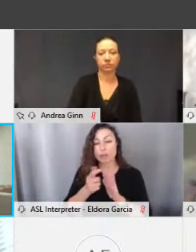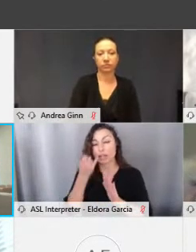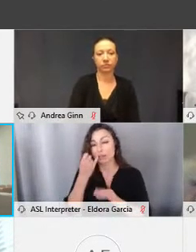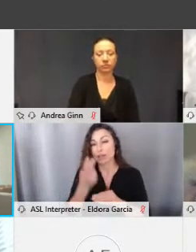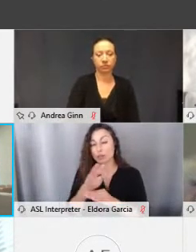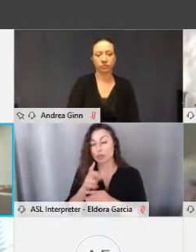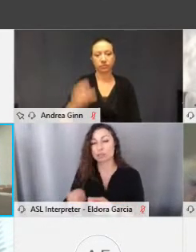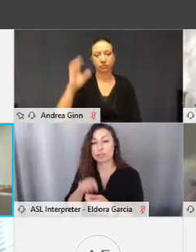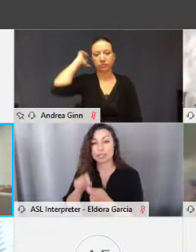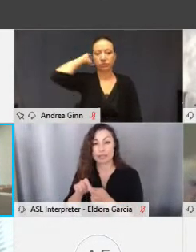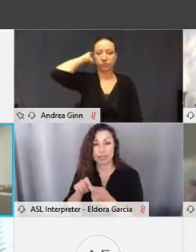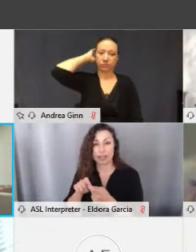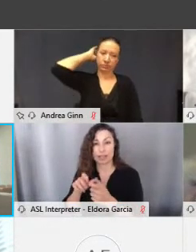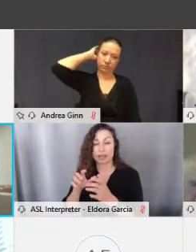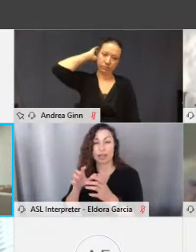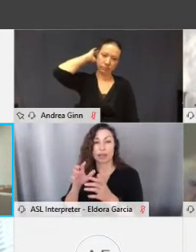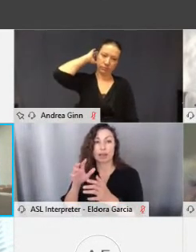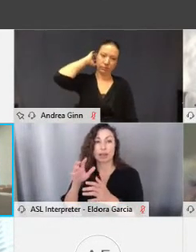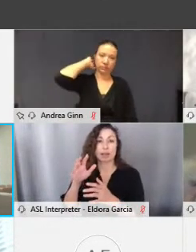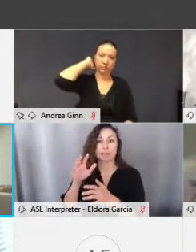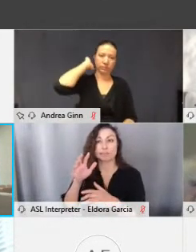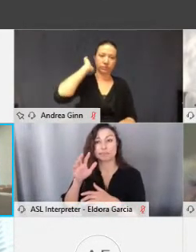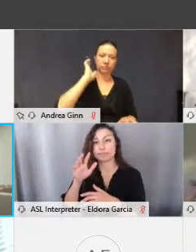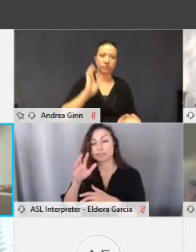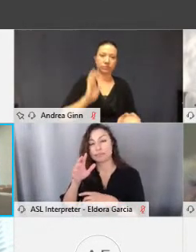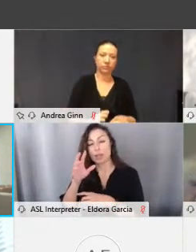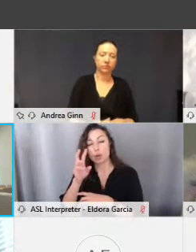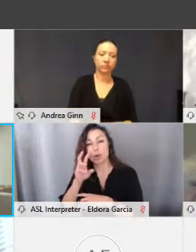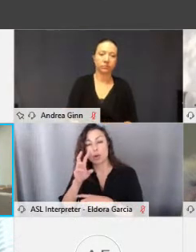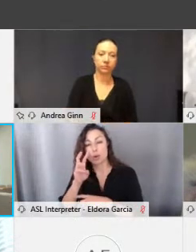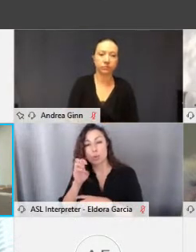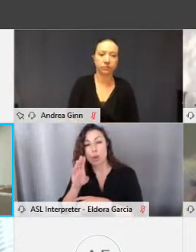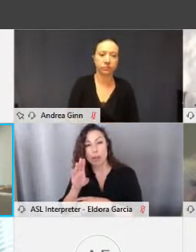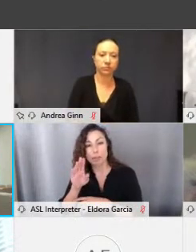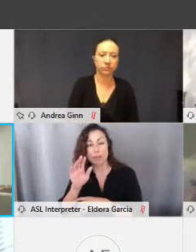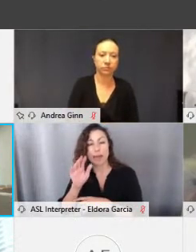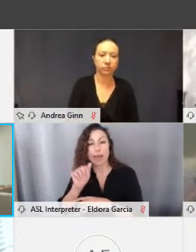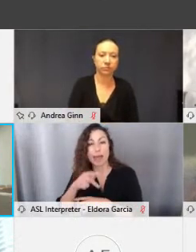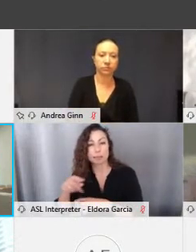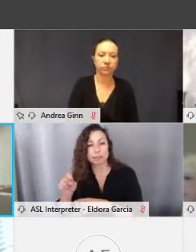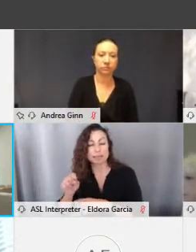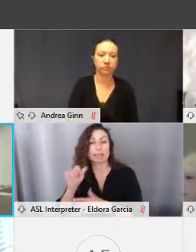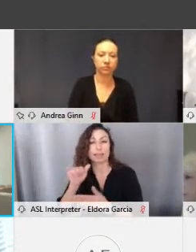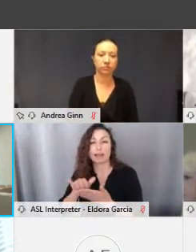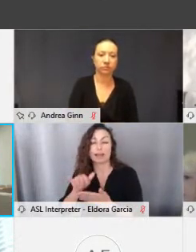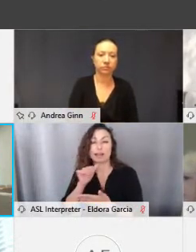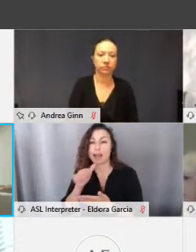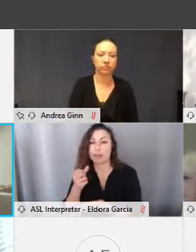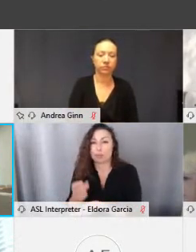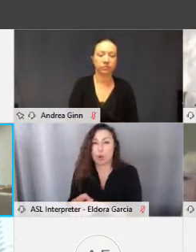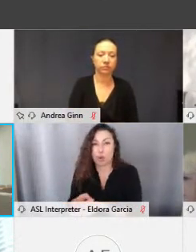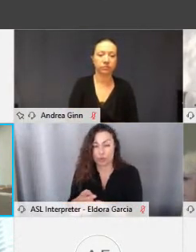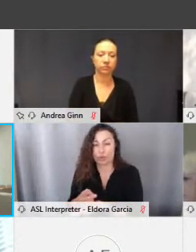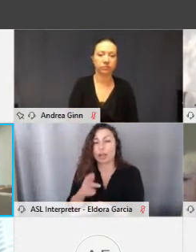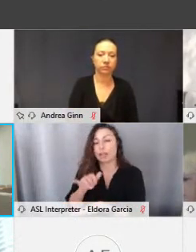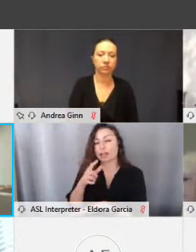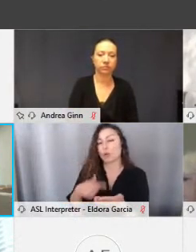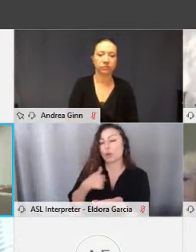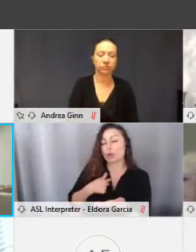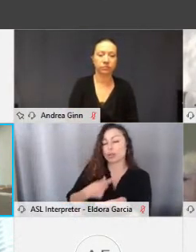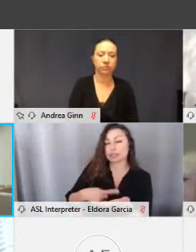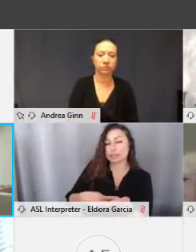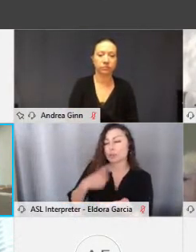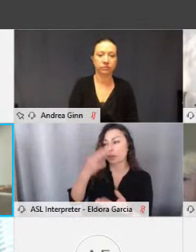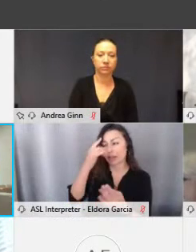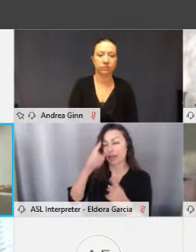platforms, and those are things that actually CMS has been in conversation with the National Association of Medicaid Directors about looking at changing